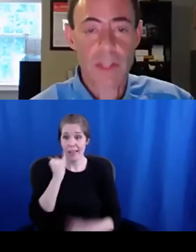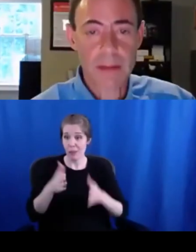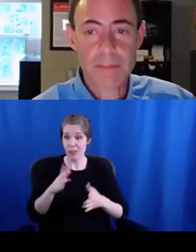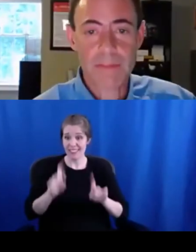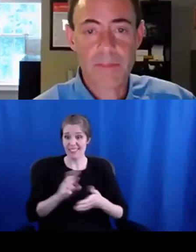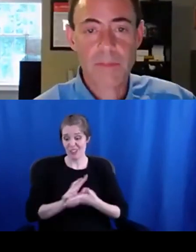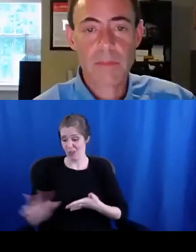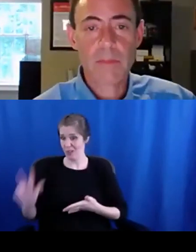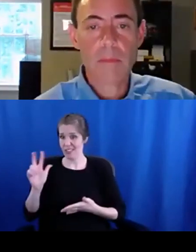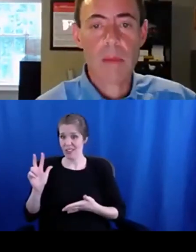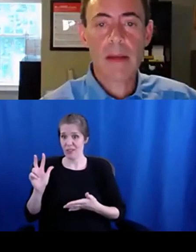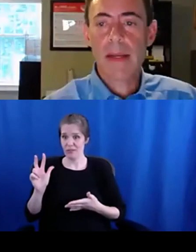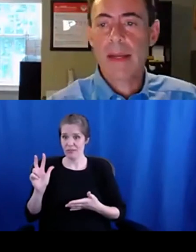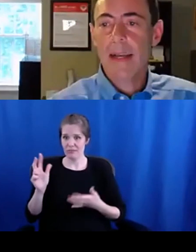today.